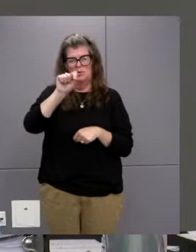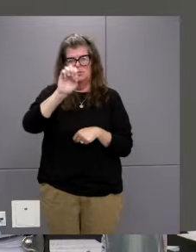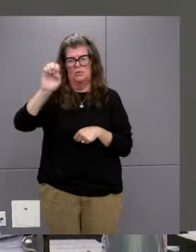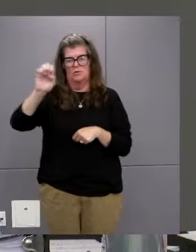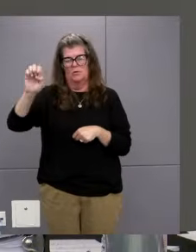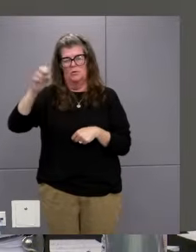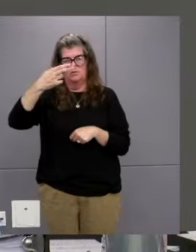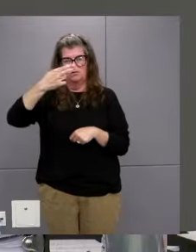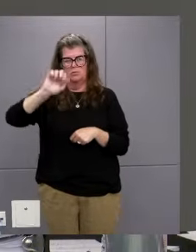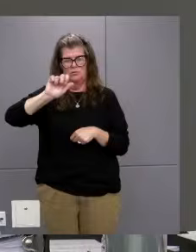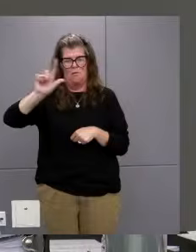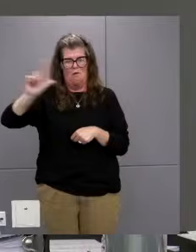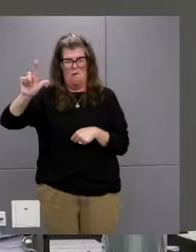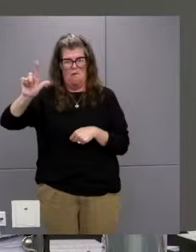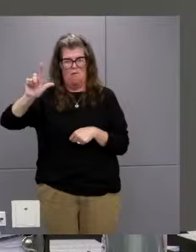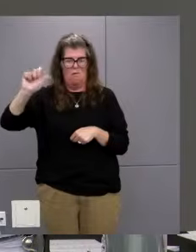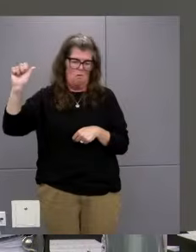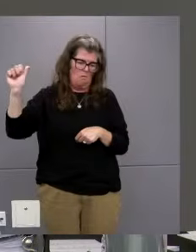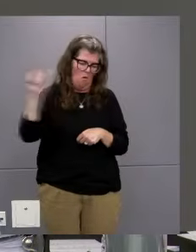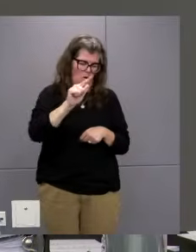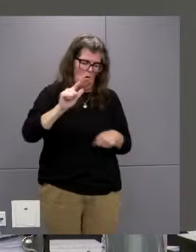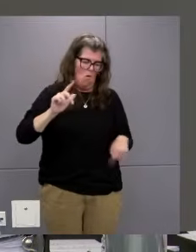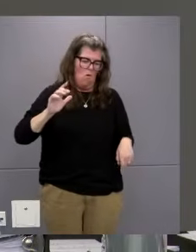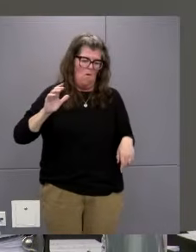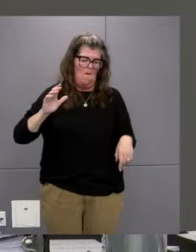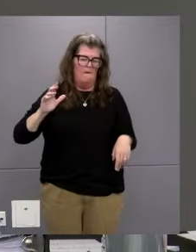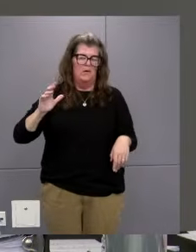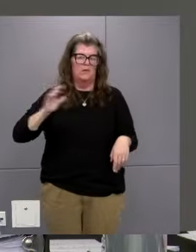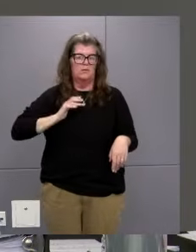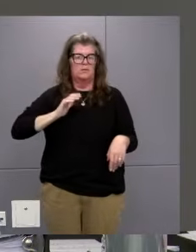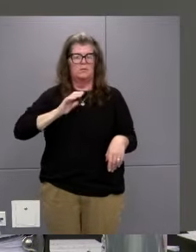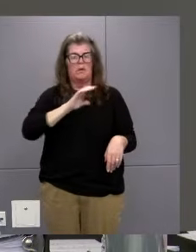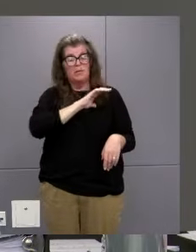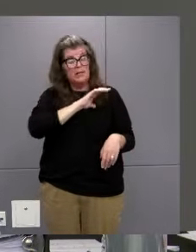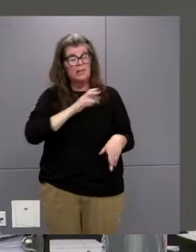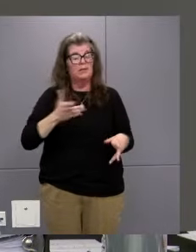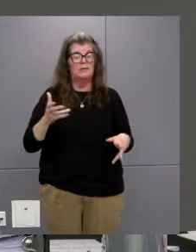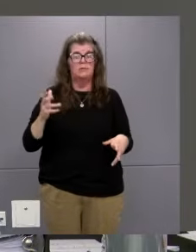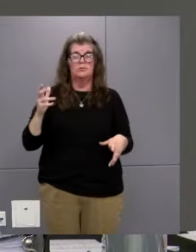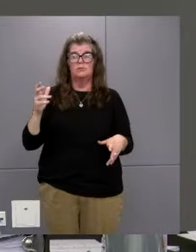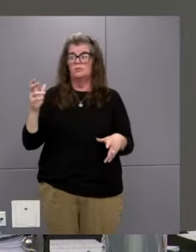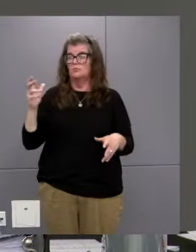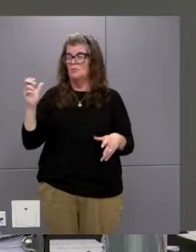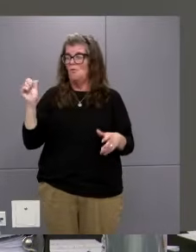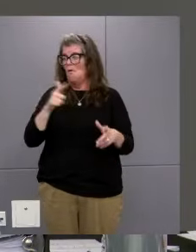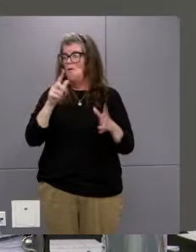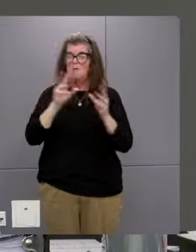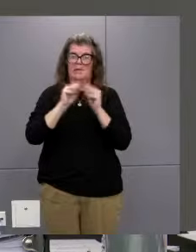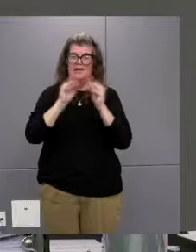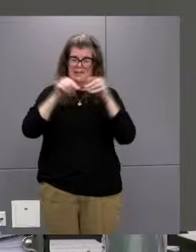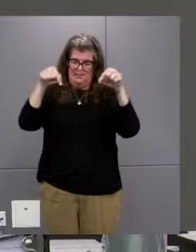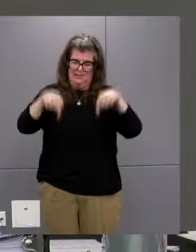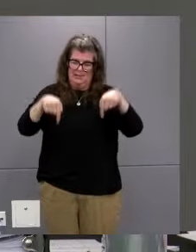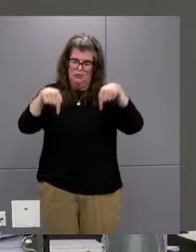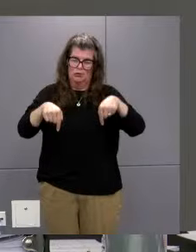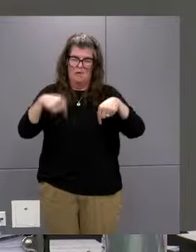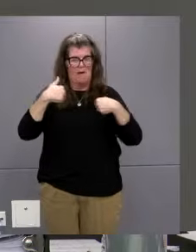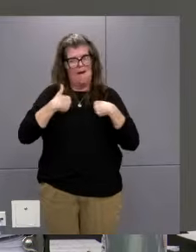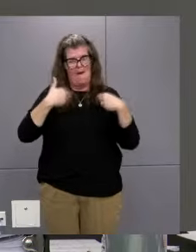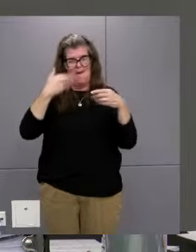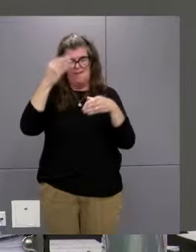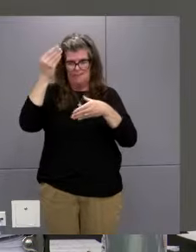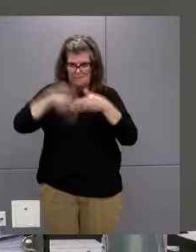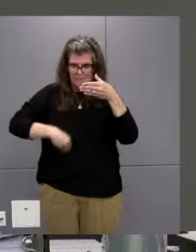policy committee, all the committees in Trustee Hall? We have a key to here, okay? And that will,